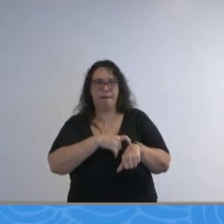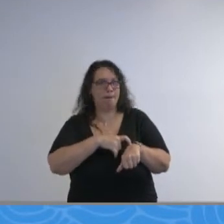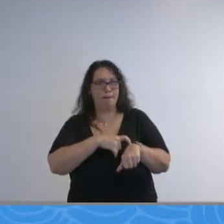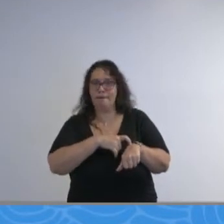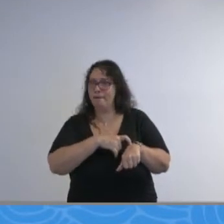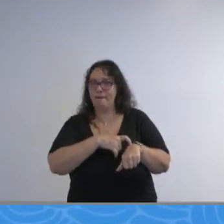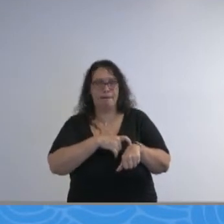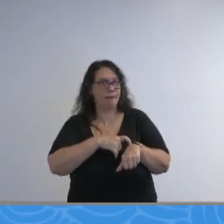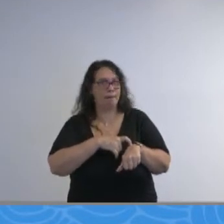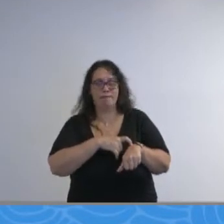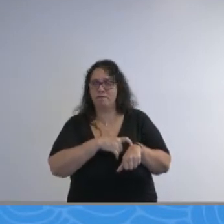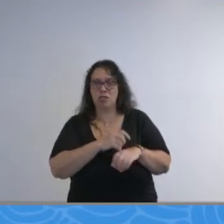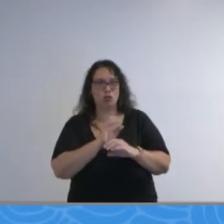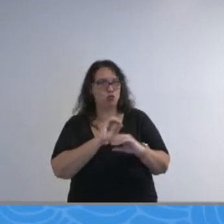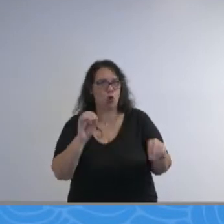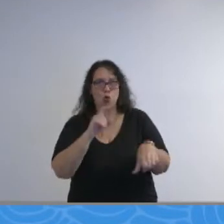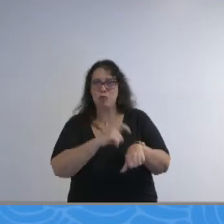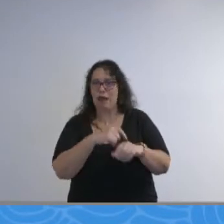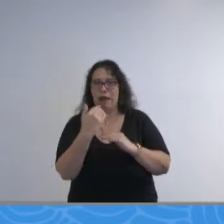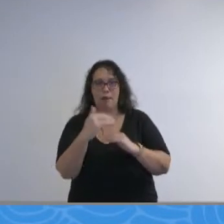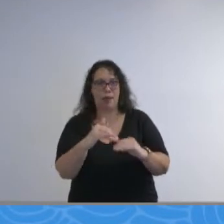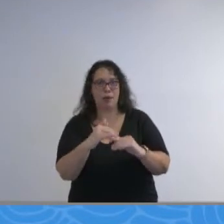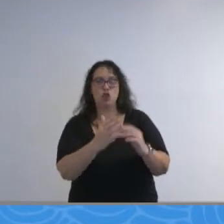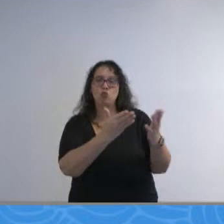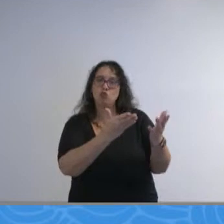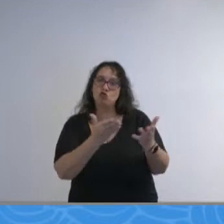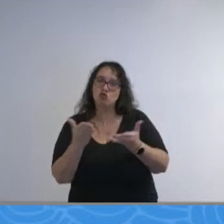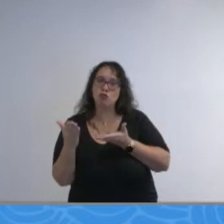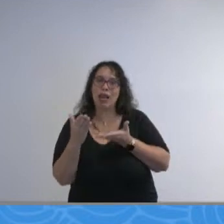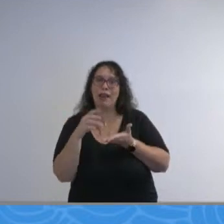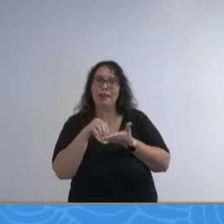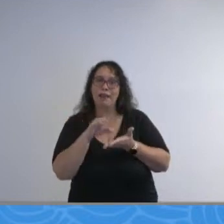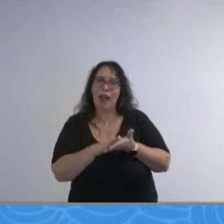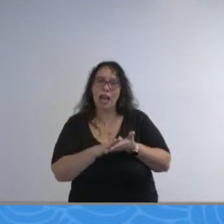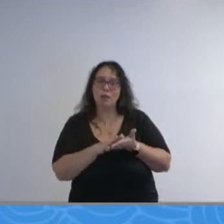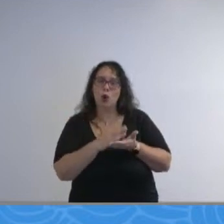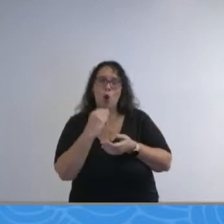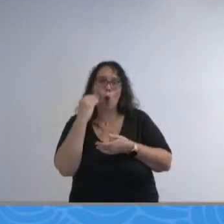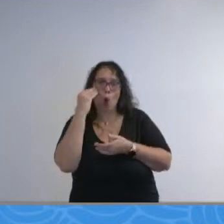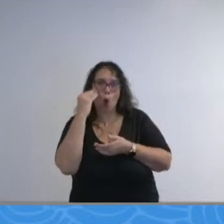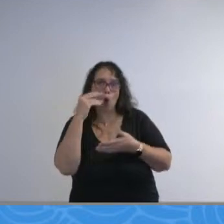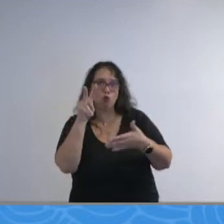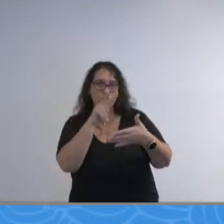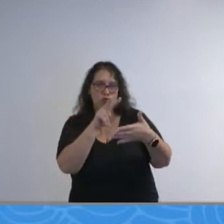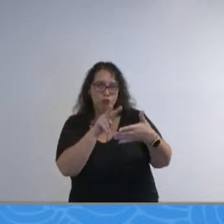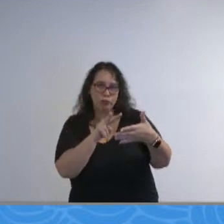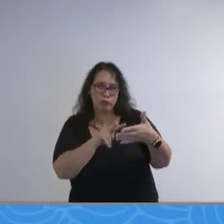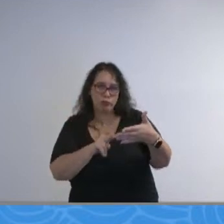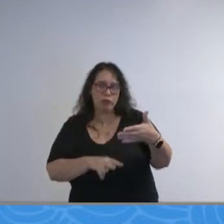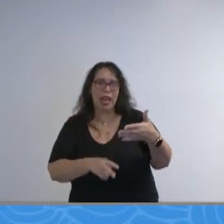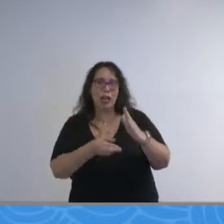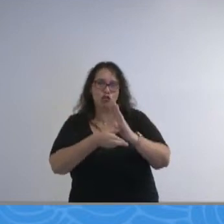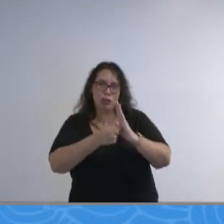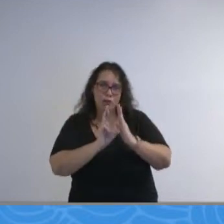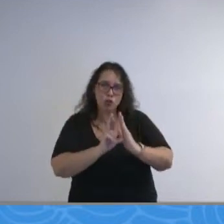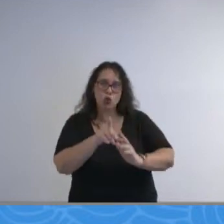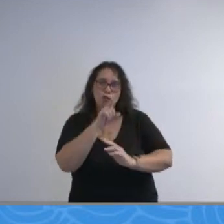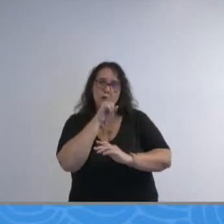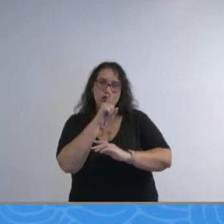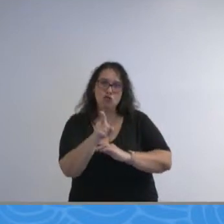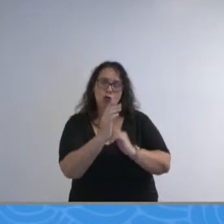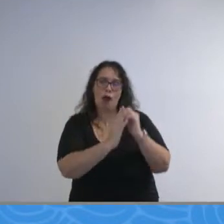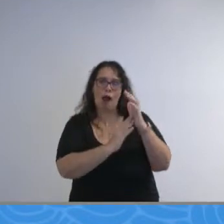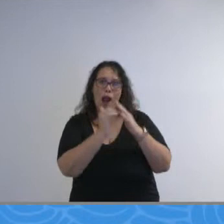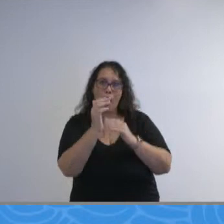within a certain amount of time. You can take the document with you, review it, and make sure you're comfortable with it. Or if you're